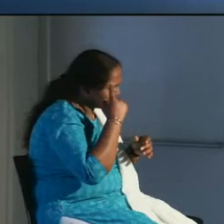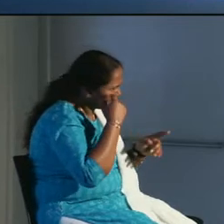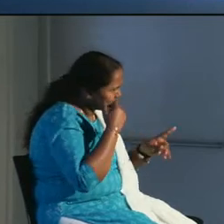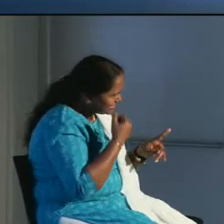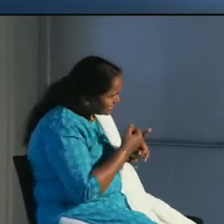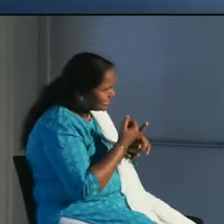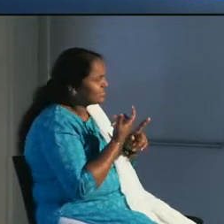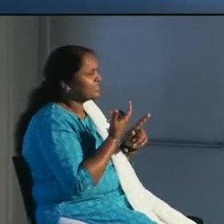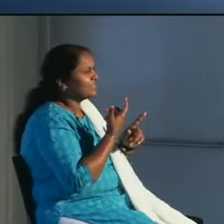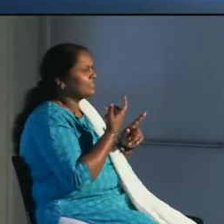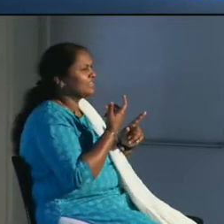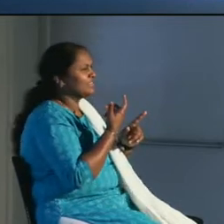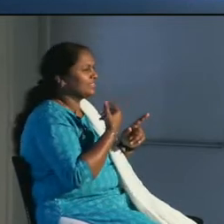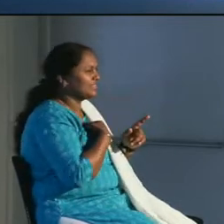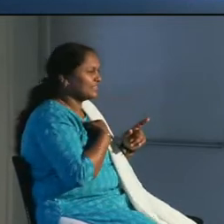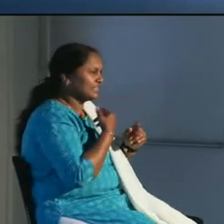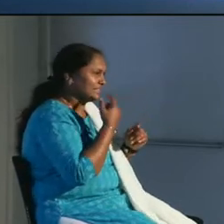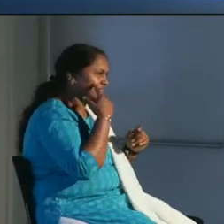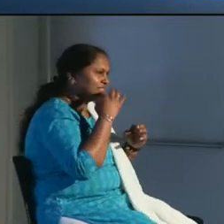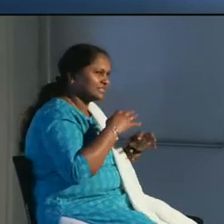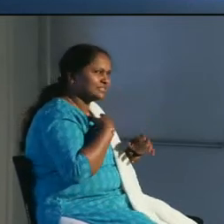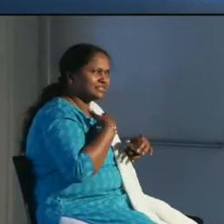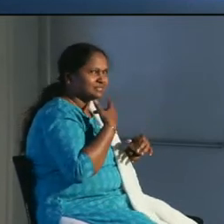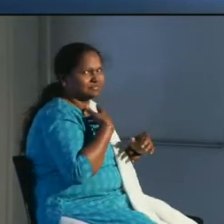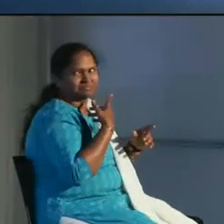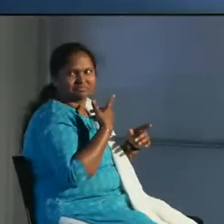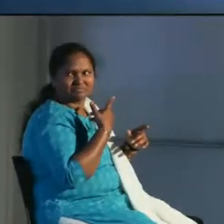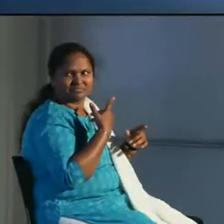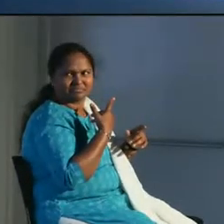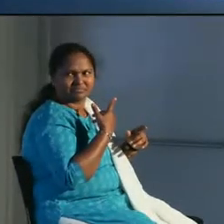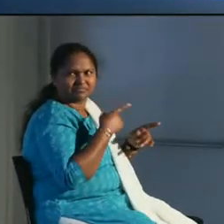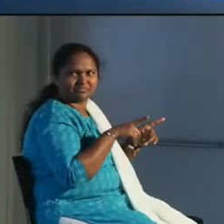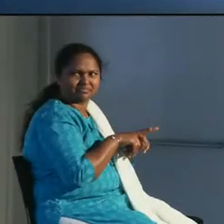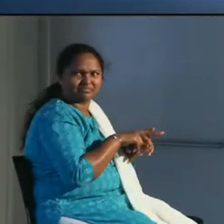But I then realized that I'm a mediator.